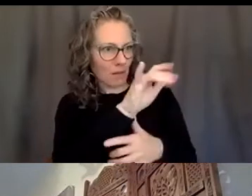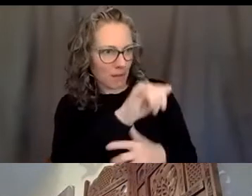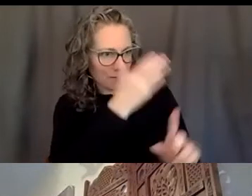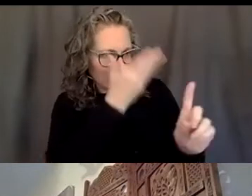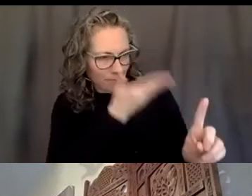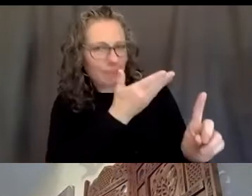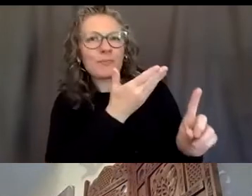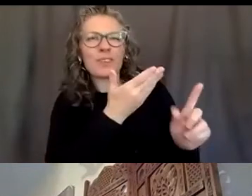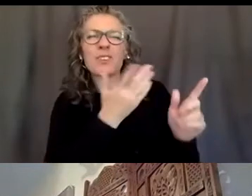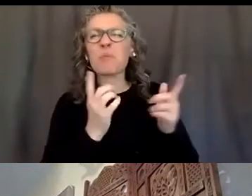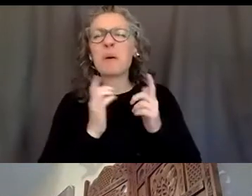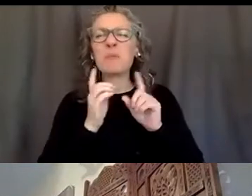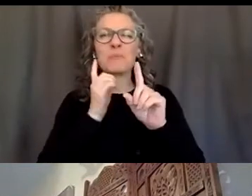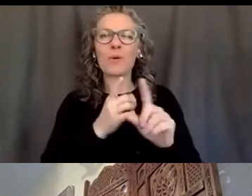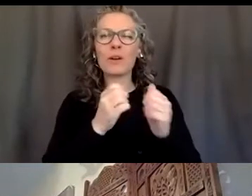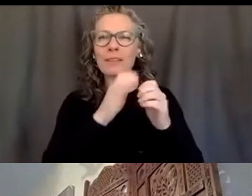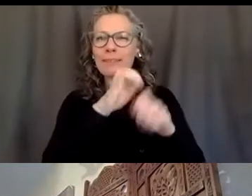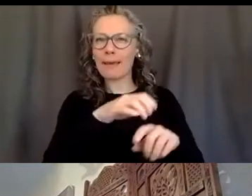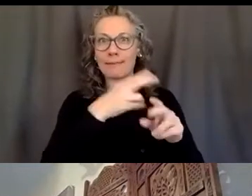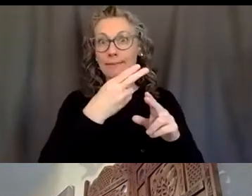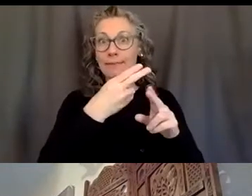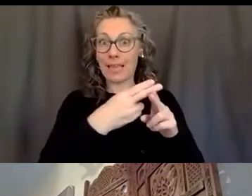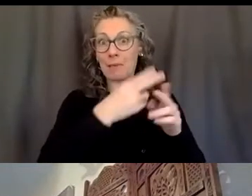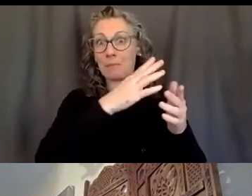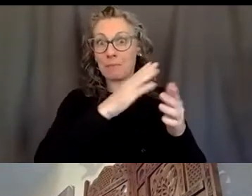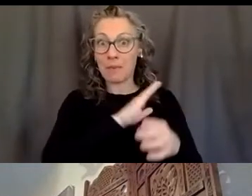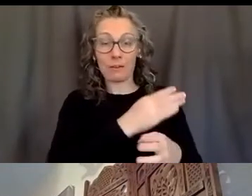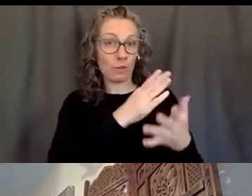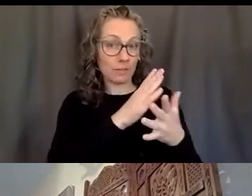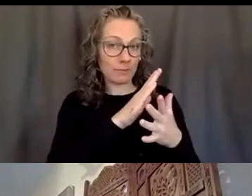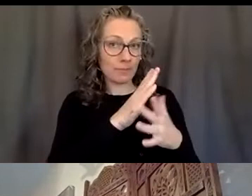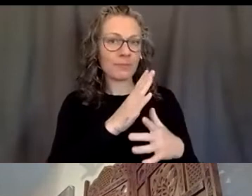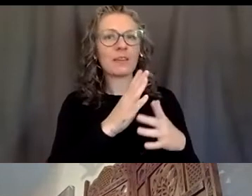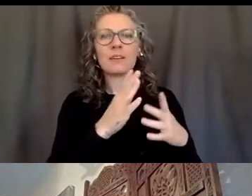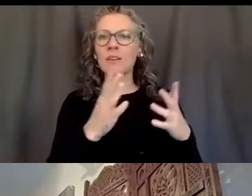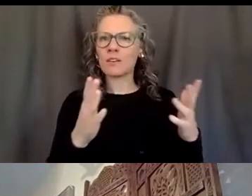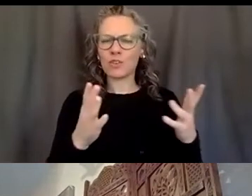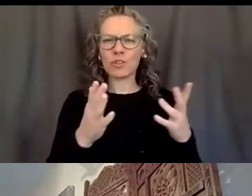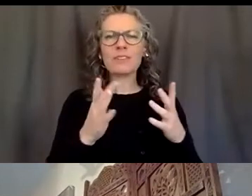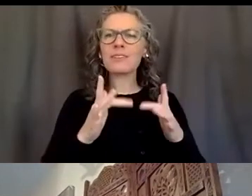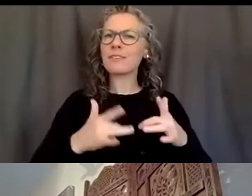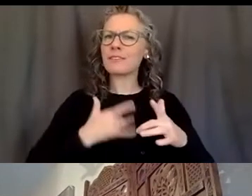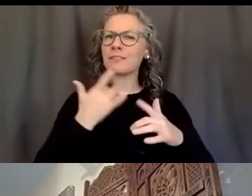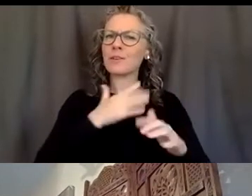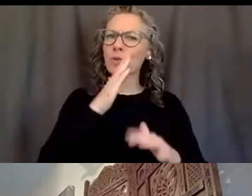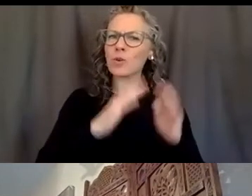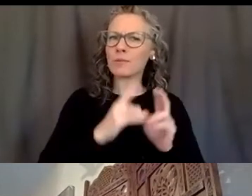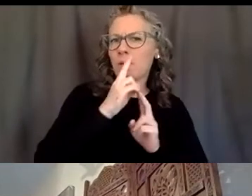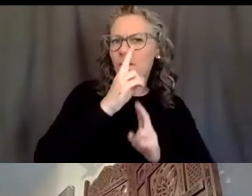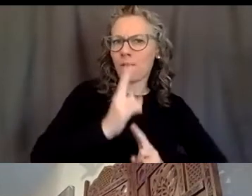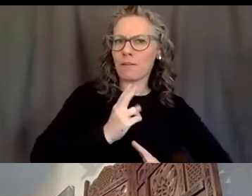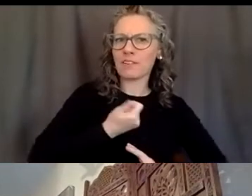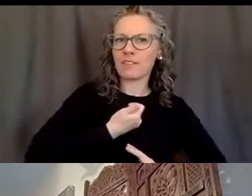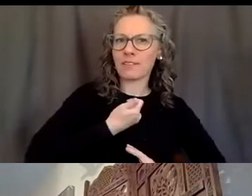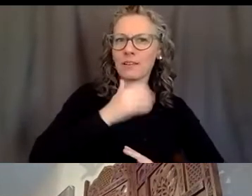only point I'm trying to make with regard to that is to, you know, be free to honor yourself, honor your own experience.